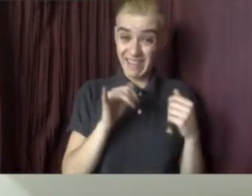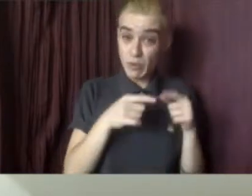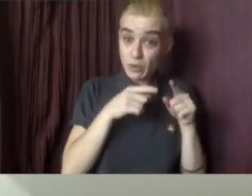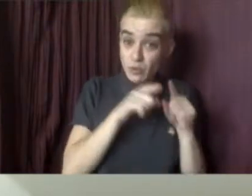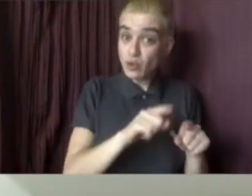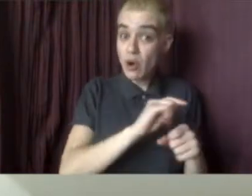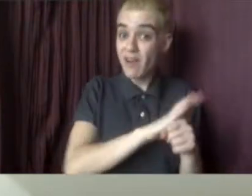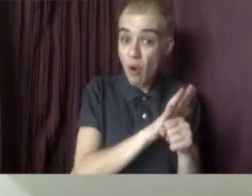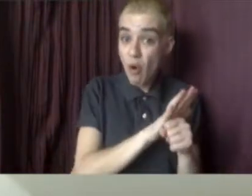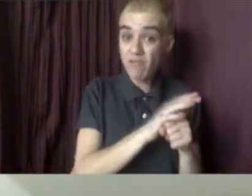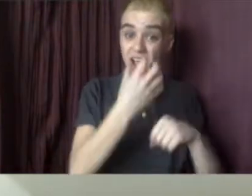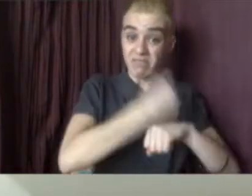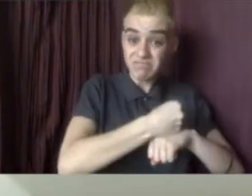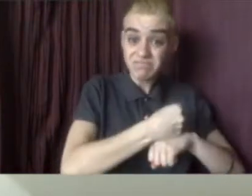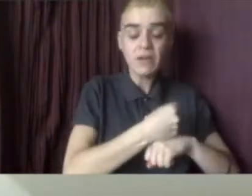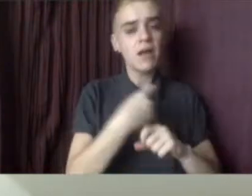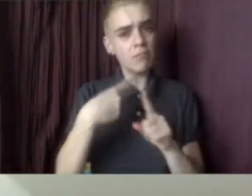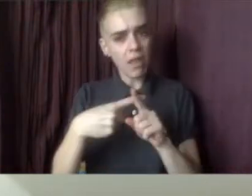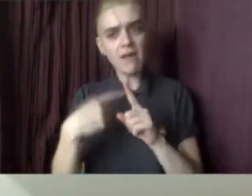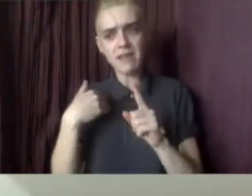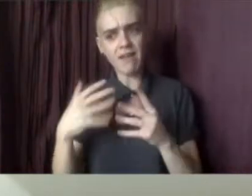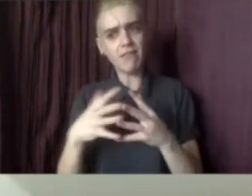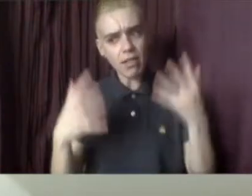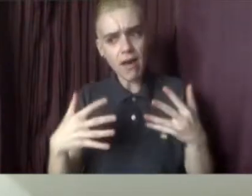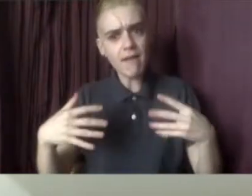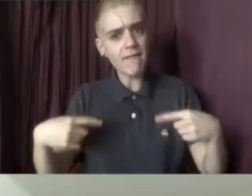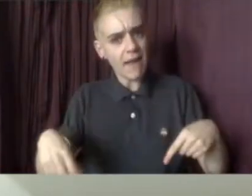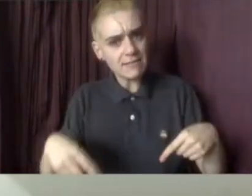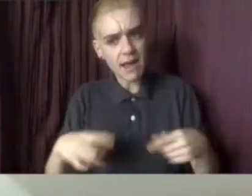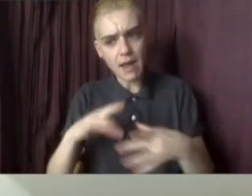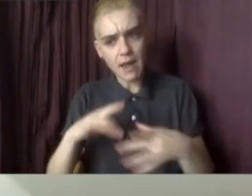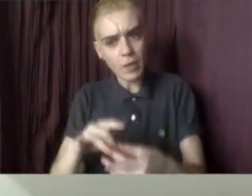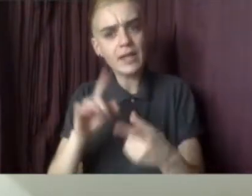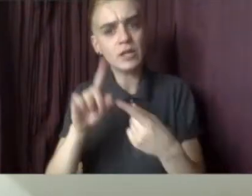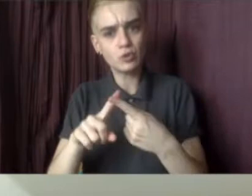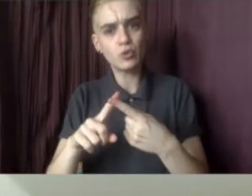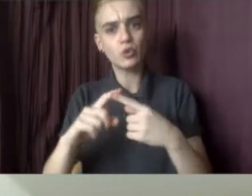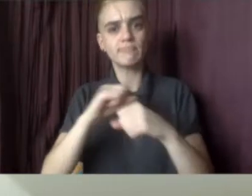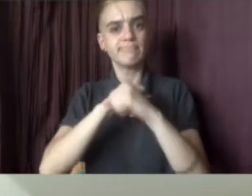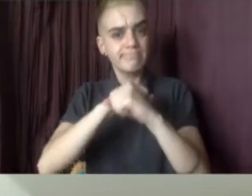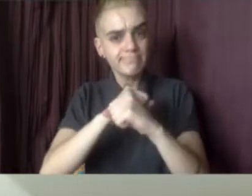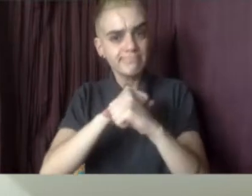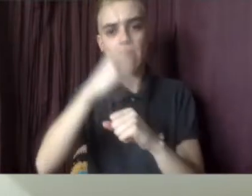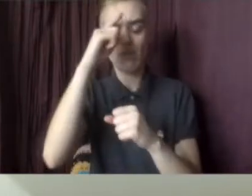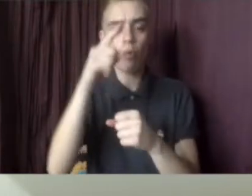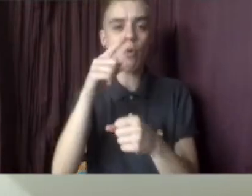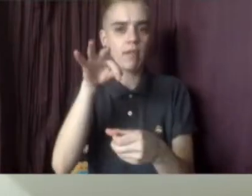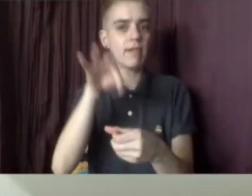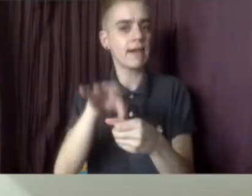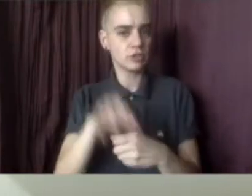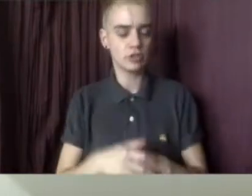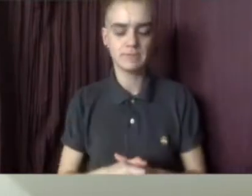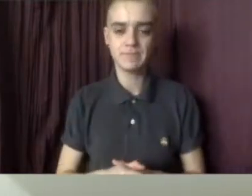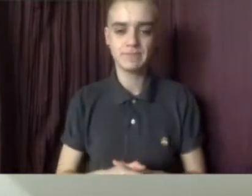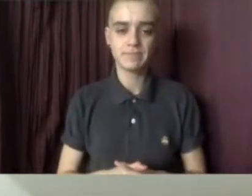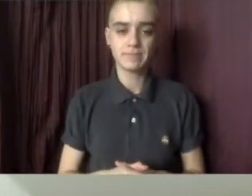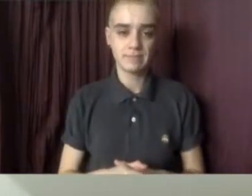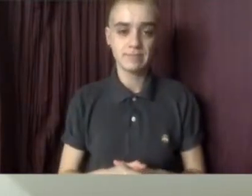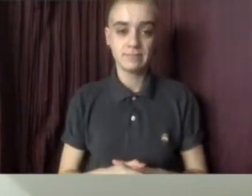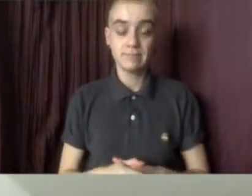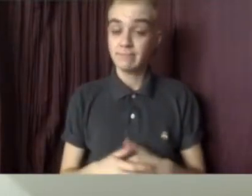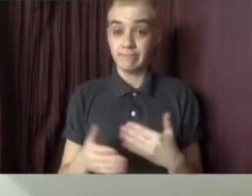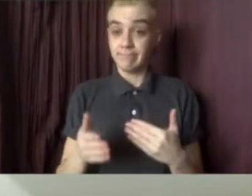elections in history. All of this was possible because of the diligent post office employees, the state level election workers, including